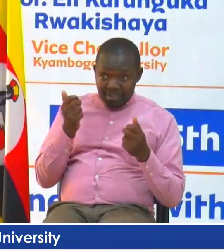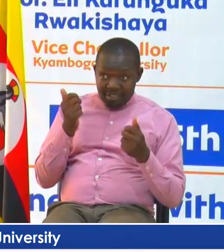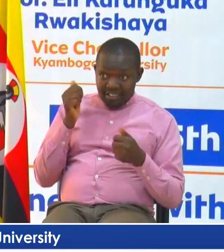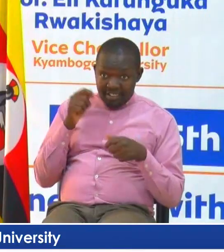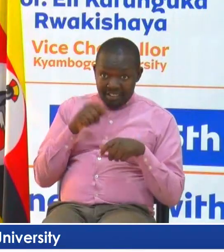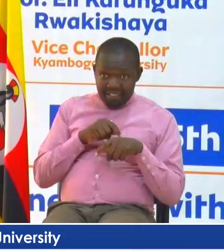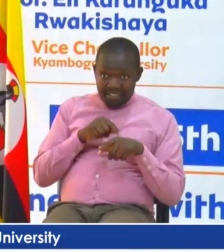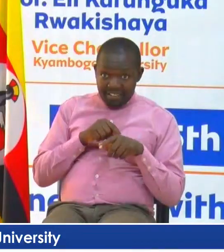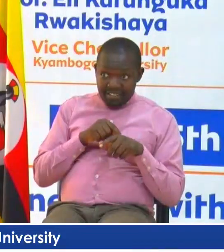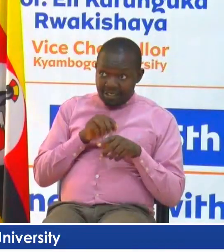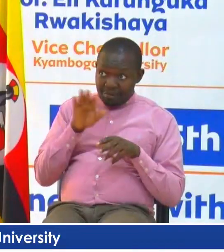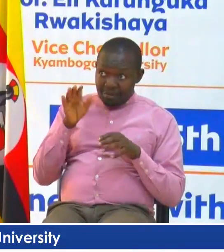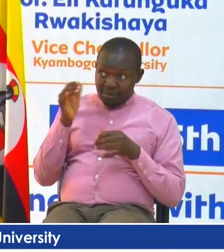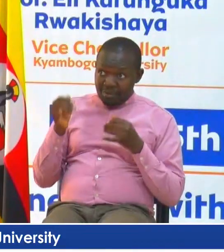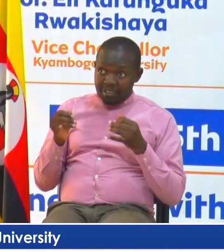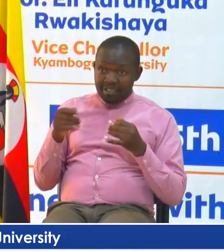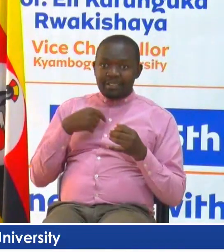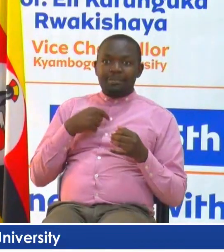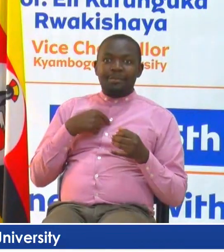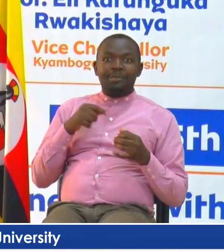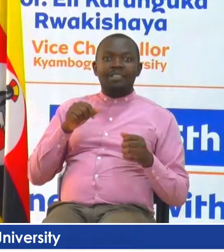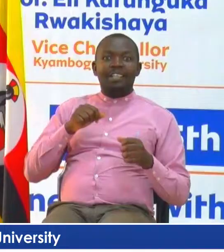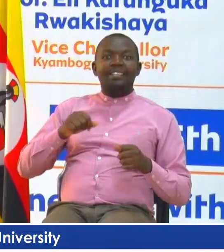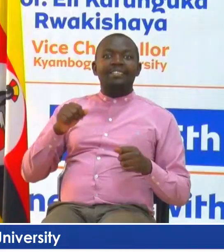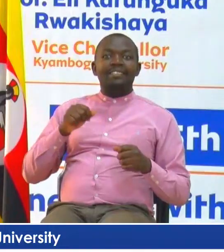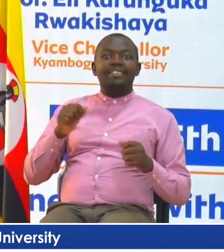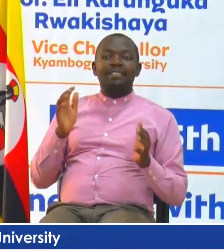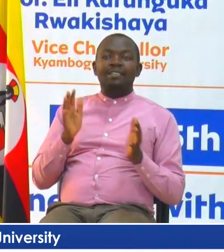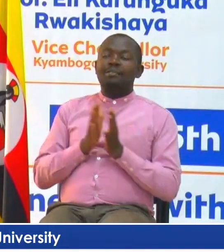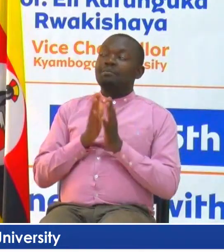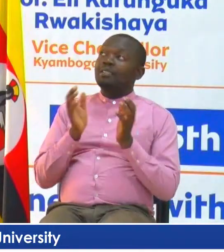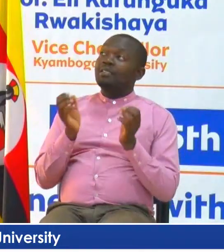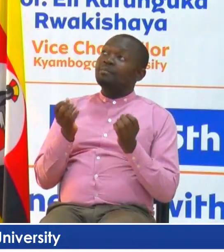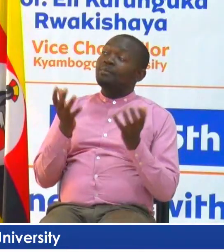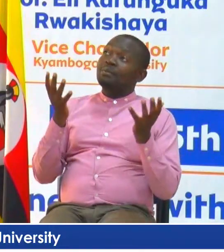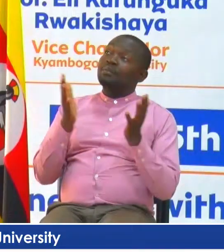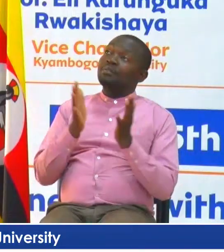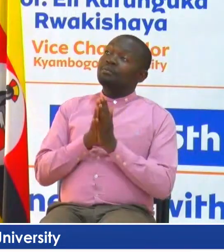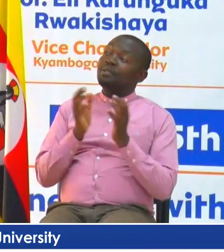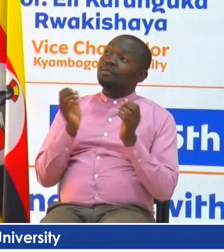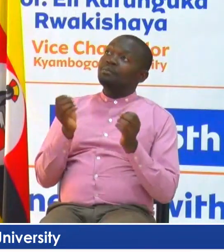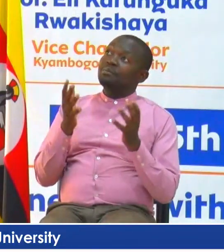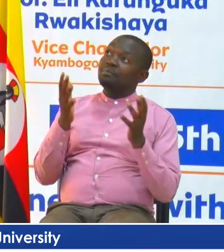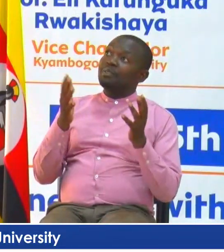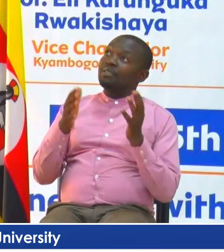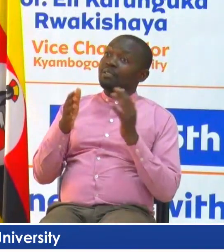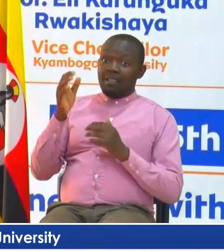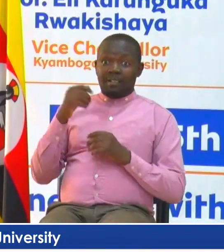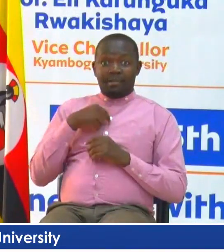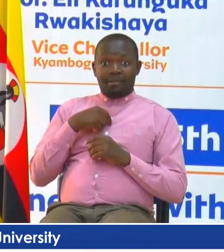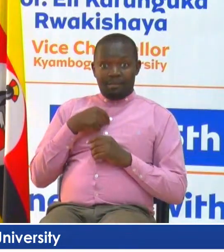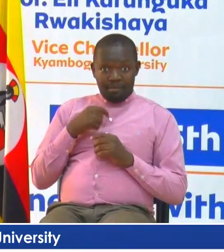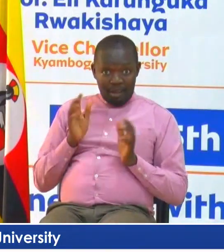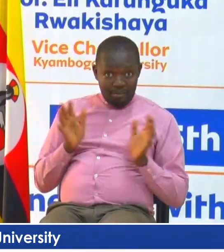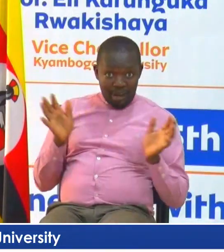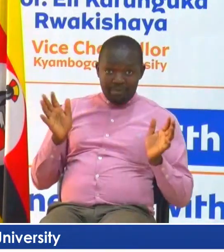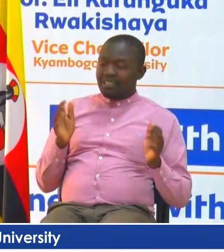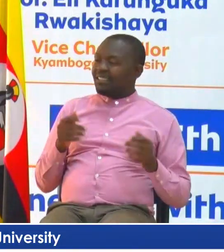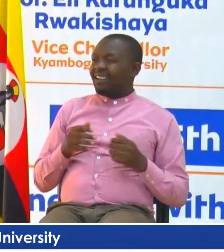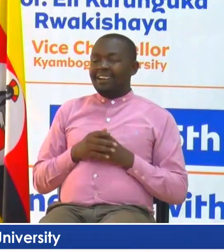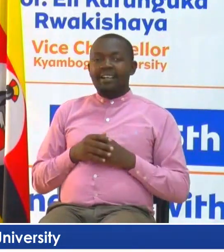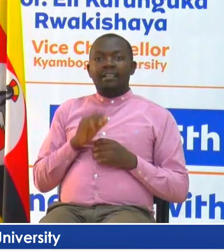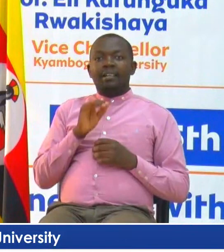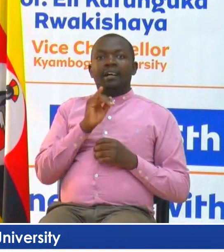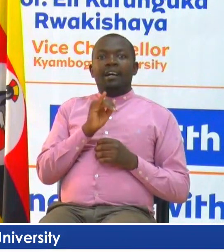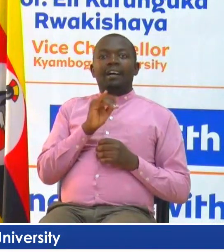the function had ended, I was here just dancing and praising my God alone. If you're dancing in public, but when I'm alone, the IT team